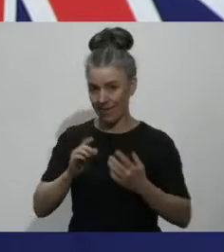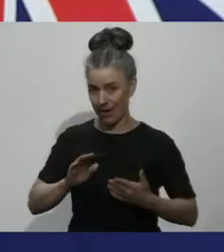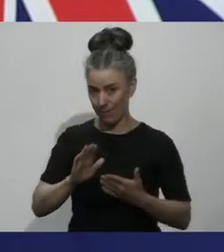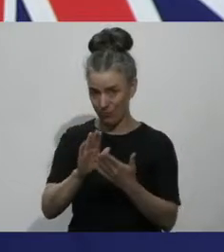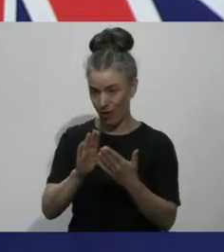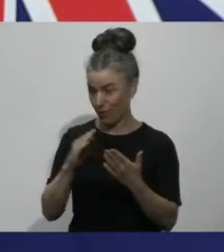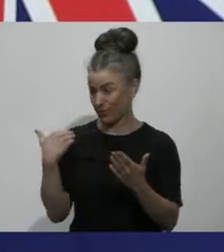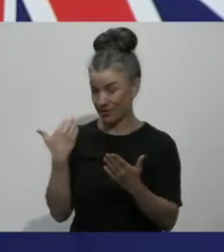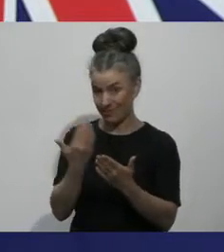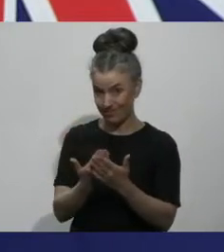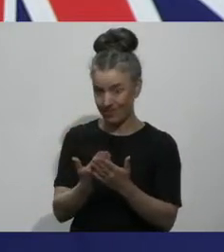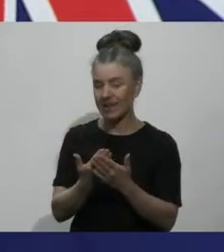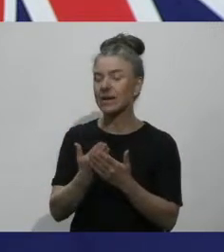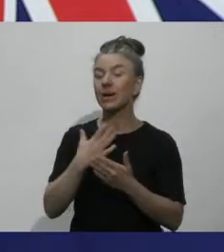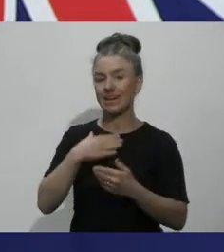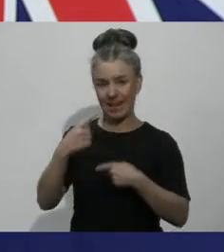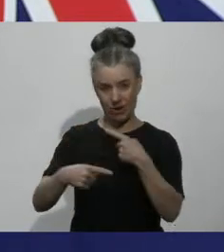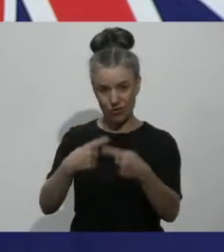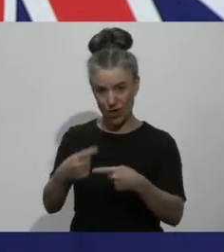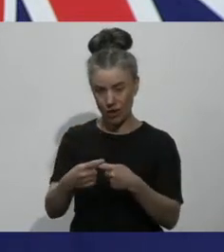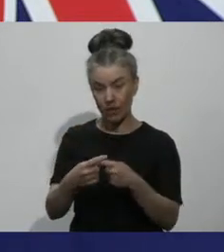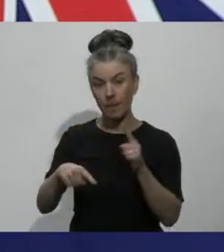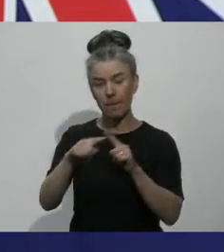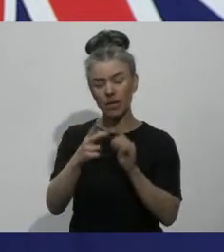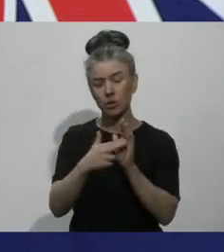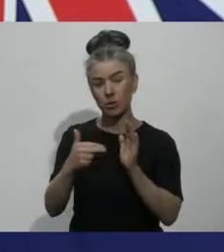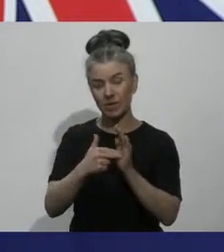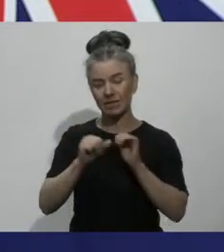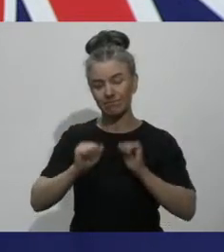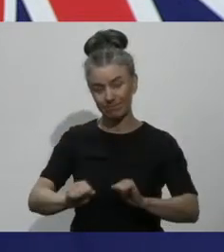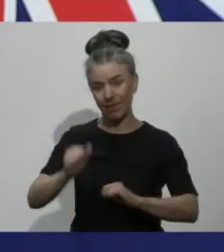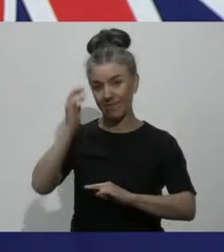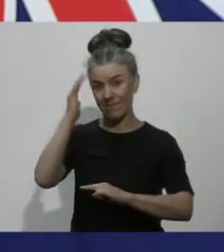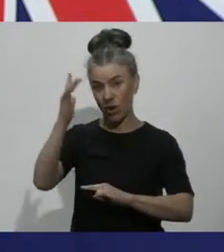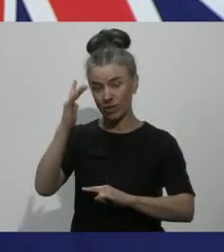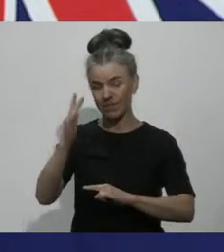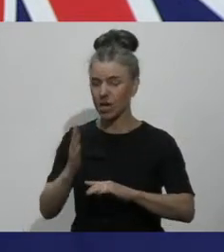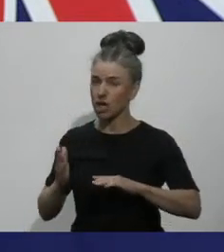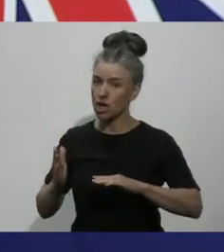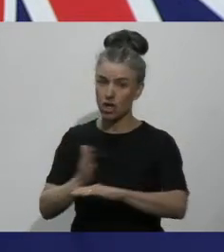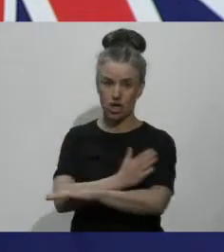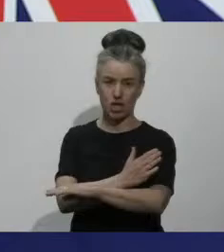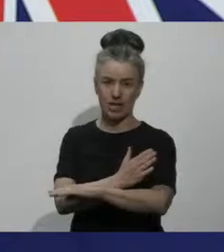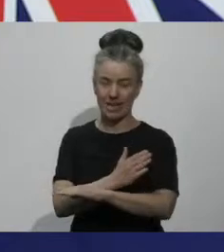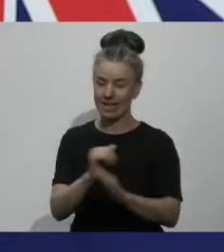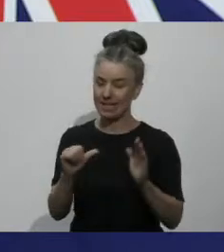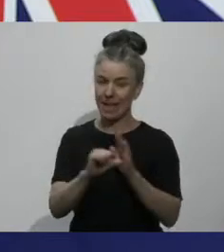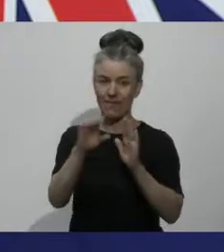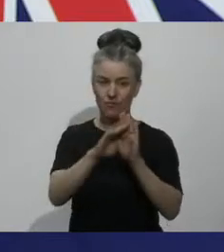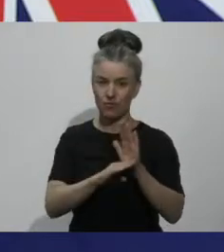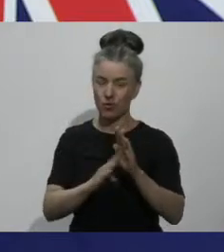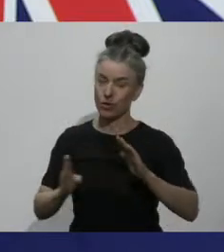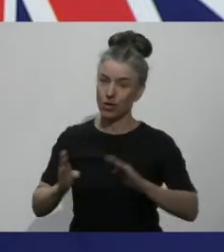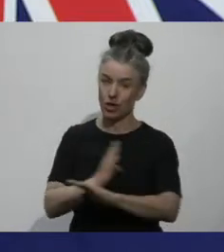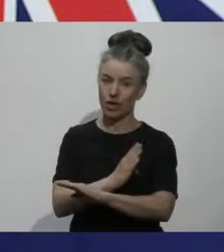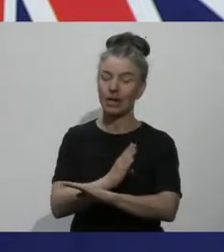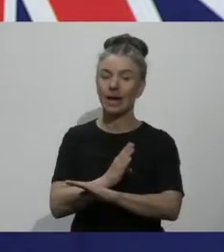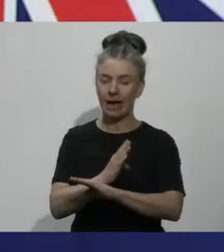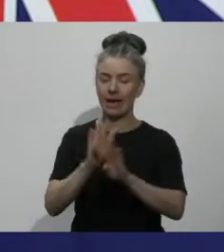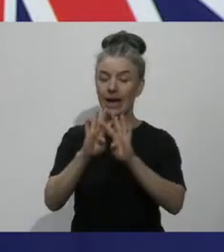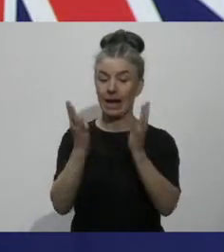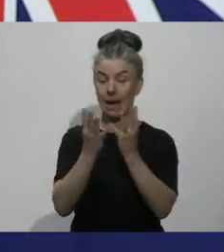and New Zealand's philosophy of going hard and going early, today Cabinet has agreed